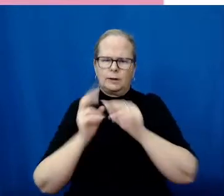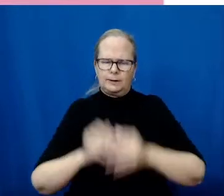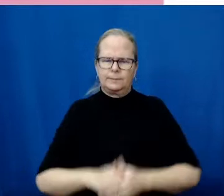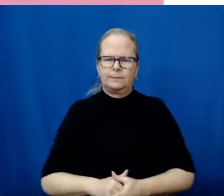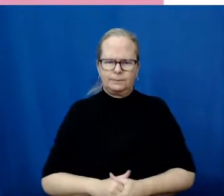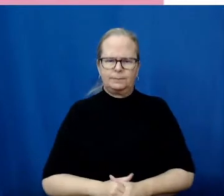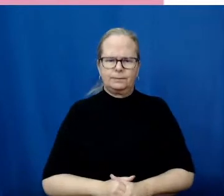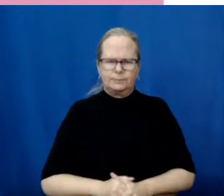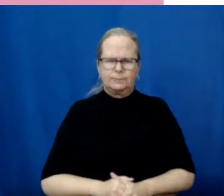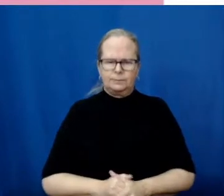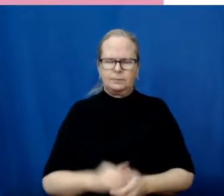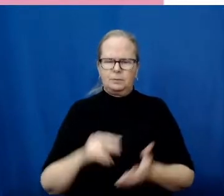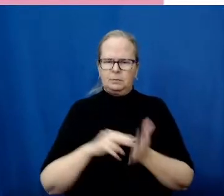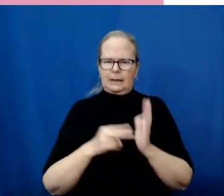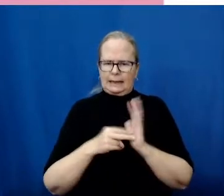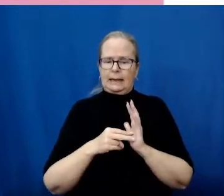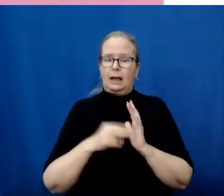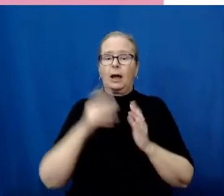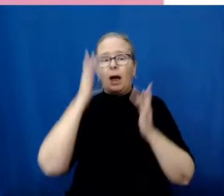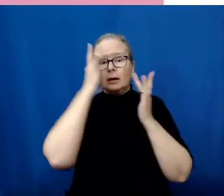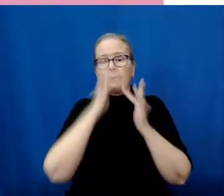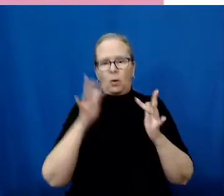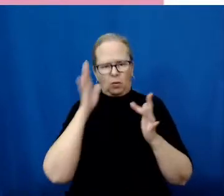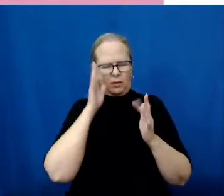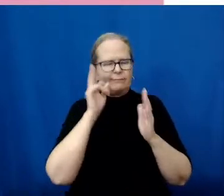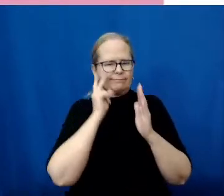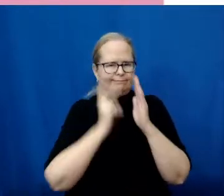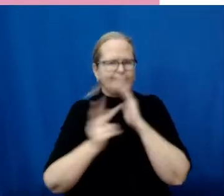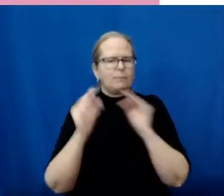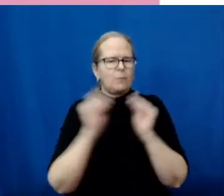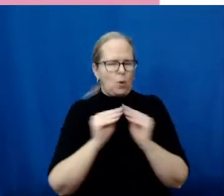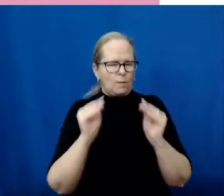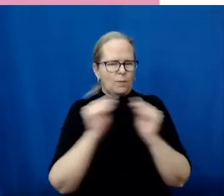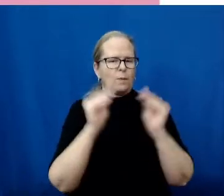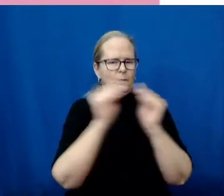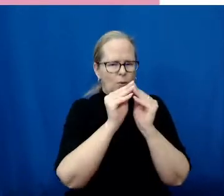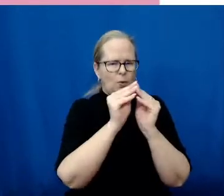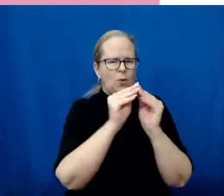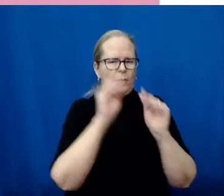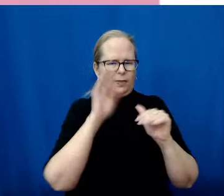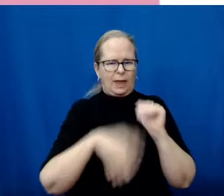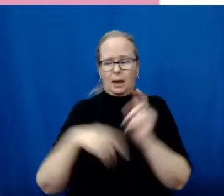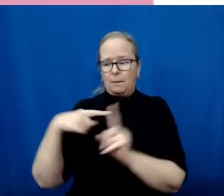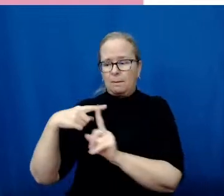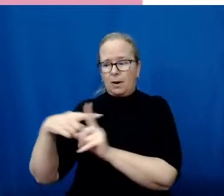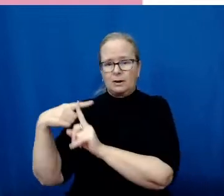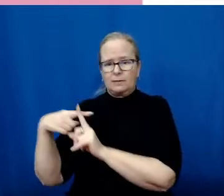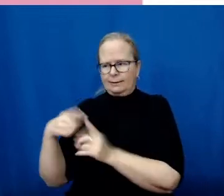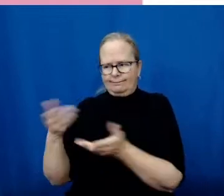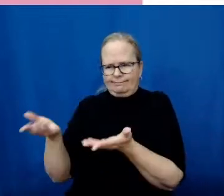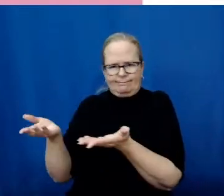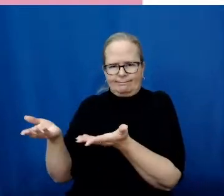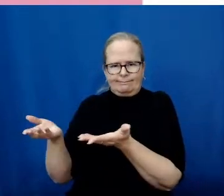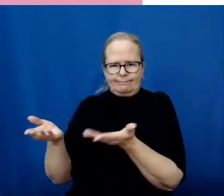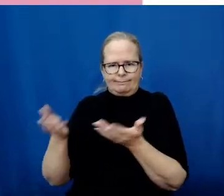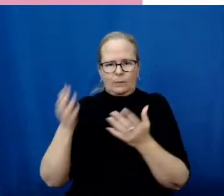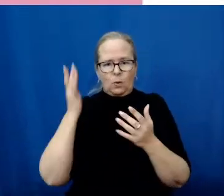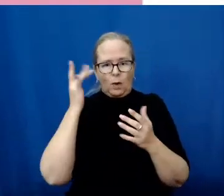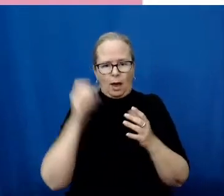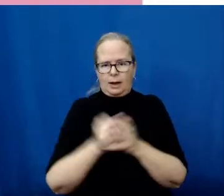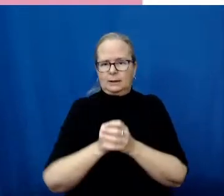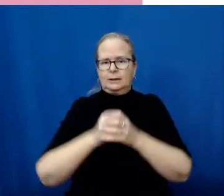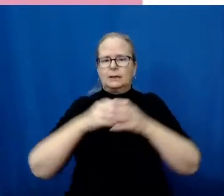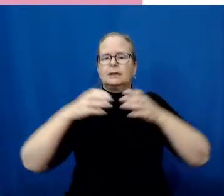exponential growth gets you. On ICUs, next slide, please. You can see also that that's rising